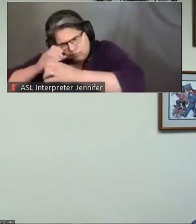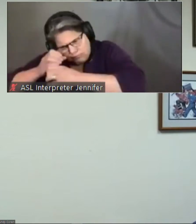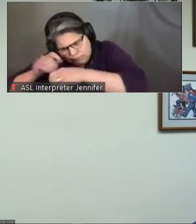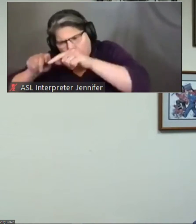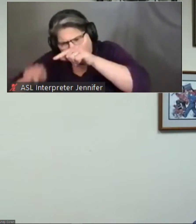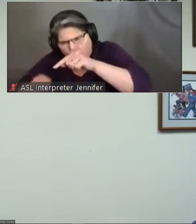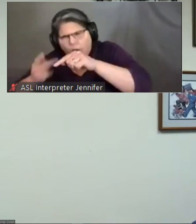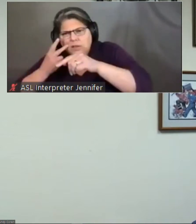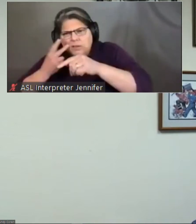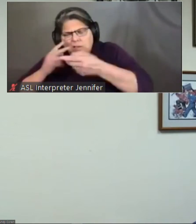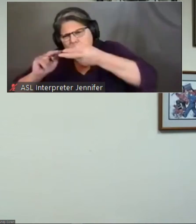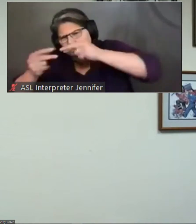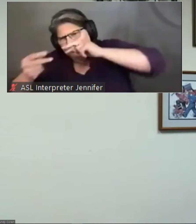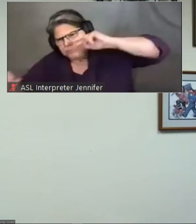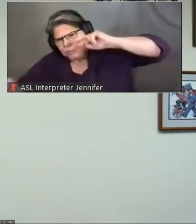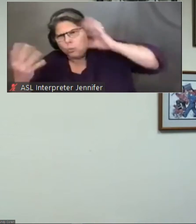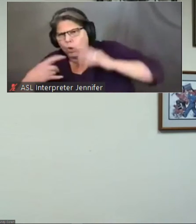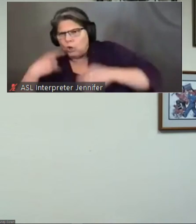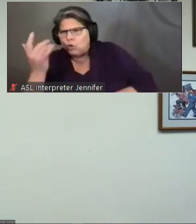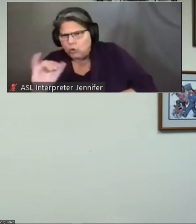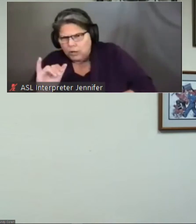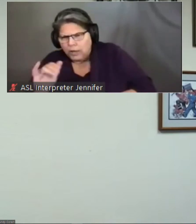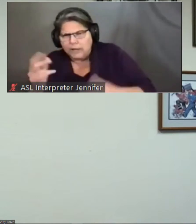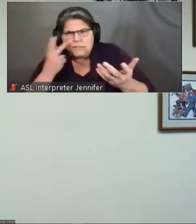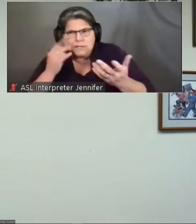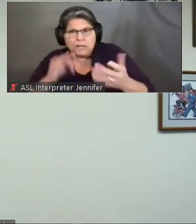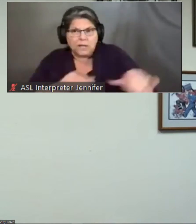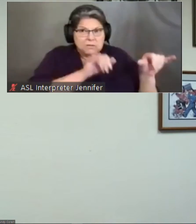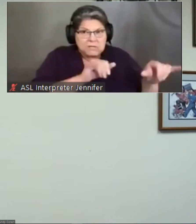when that is finalized. This will be more for